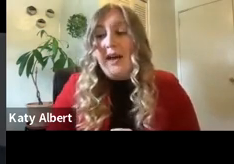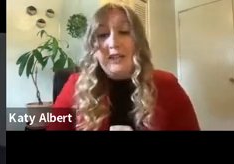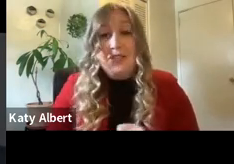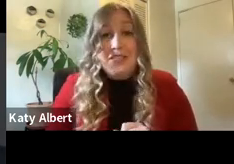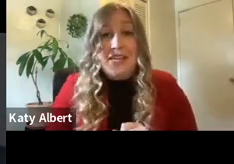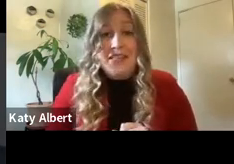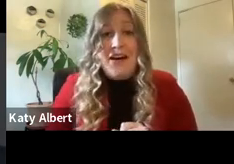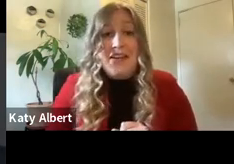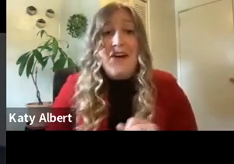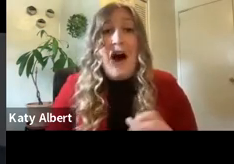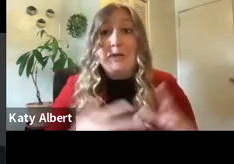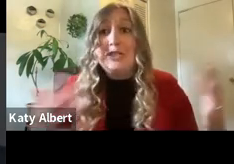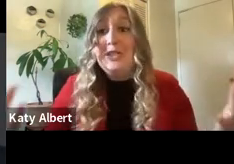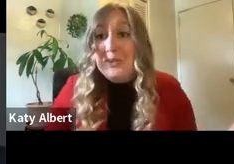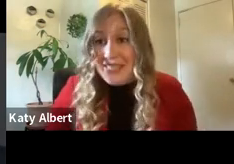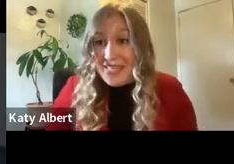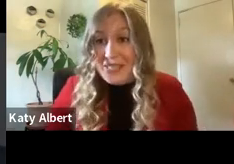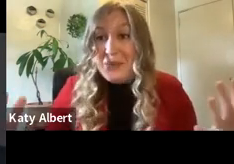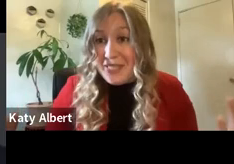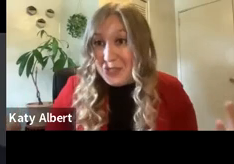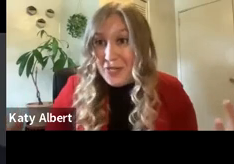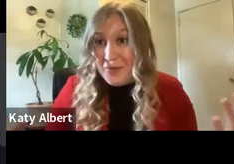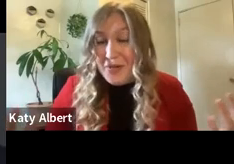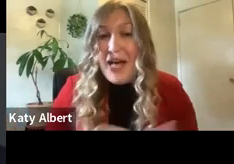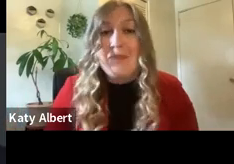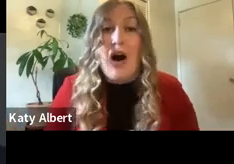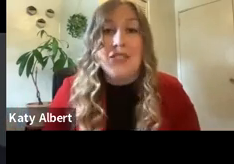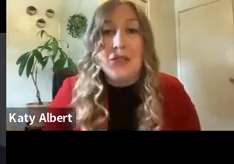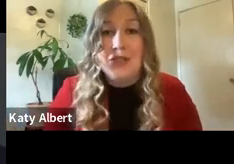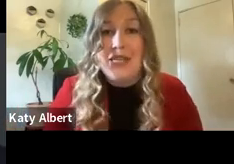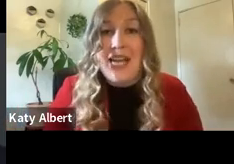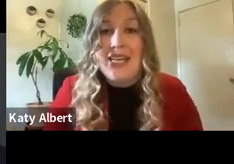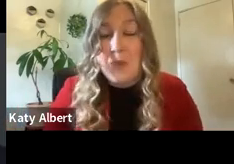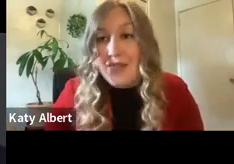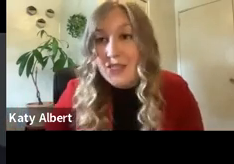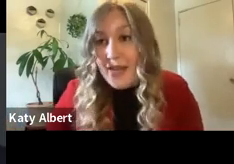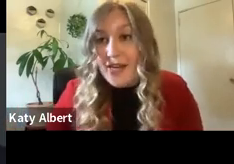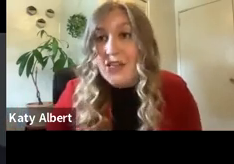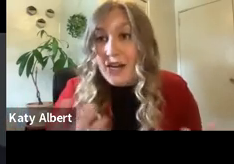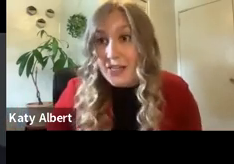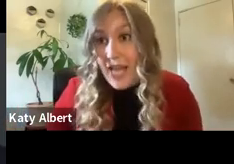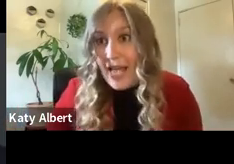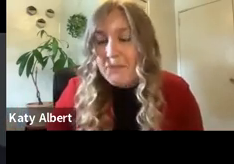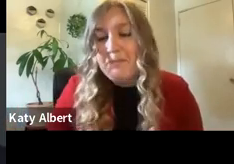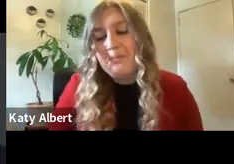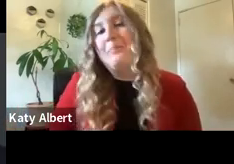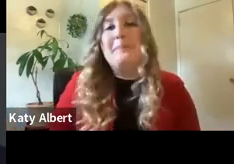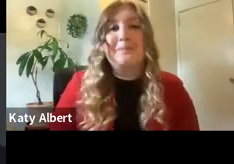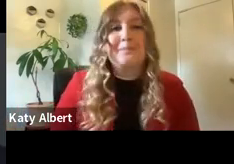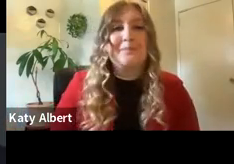So there's certainly a lot of opportunity to reach people on social media. It's where they're spending a lot of their